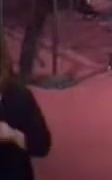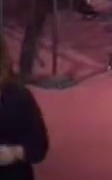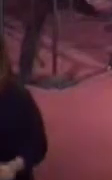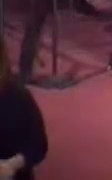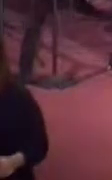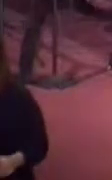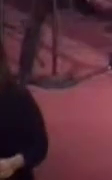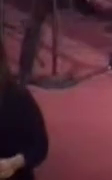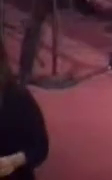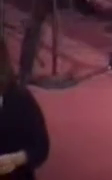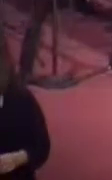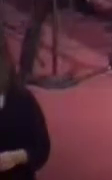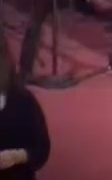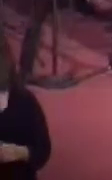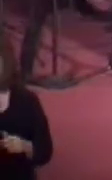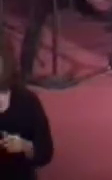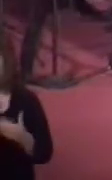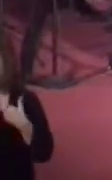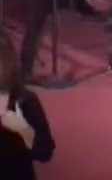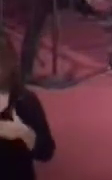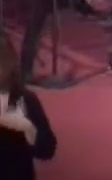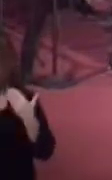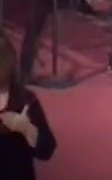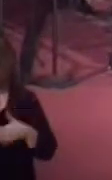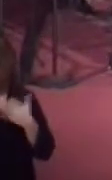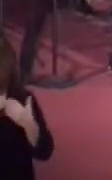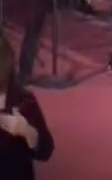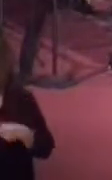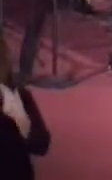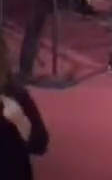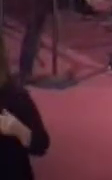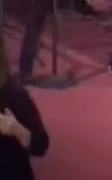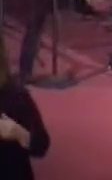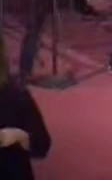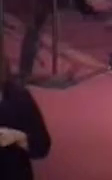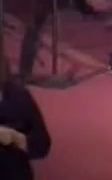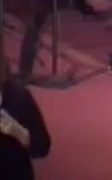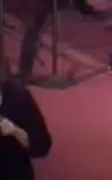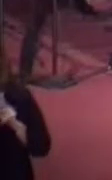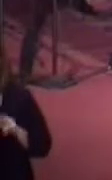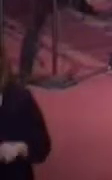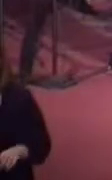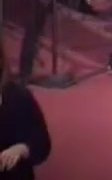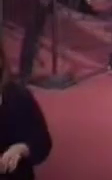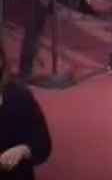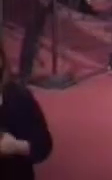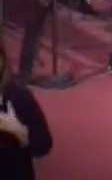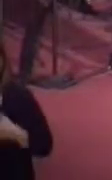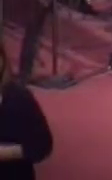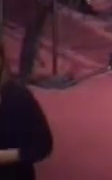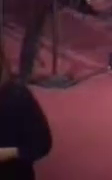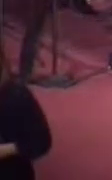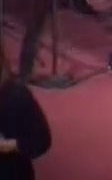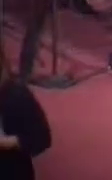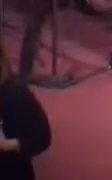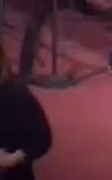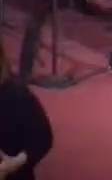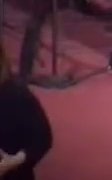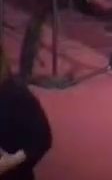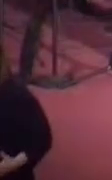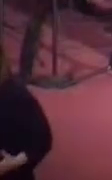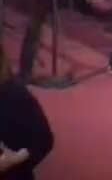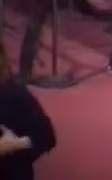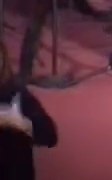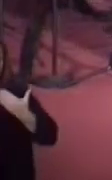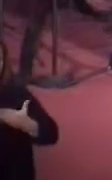Bible says we should have joy and rejoice, a lot of people think that you should have the emotion of joy. In other words, you should feel joyful, even